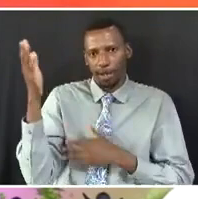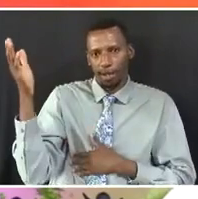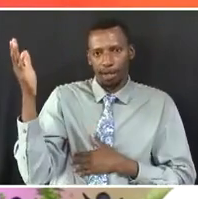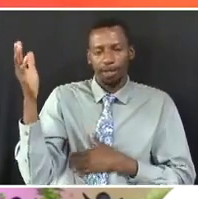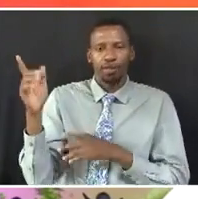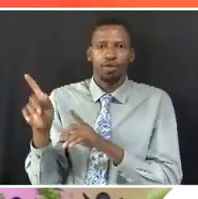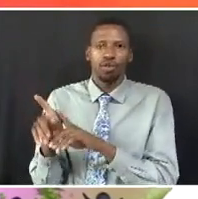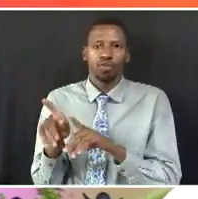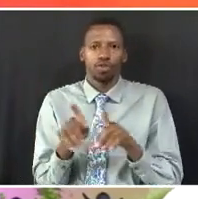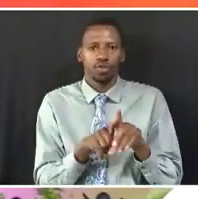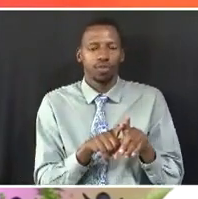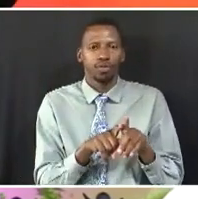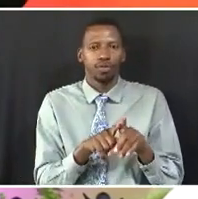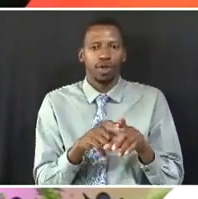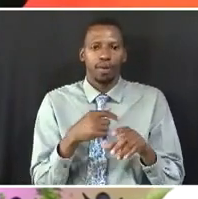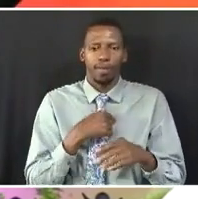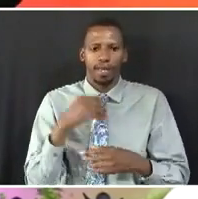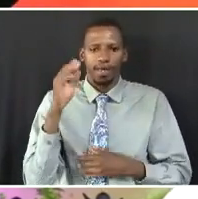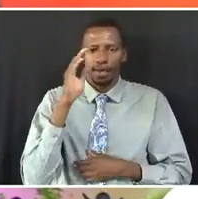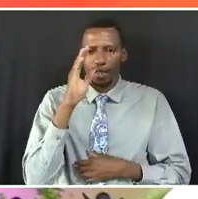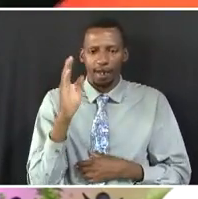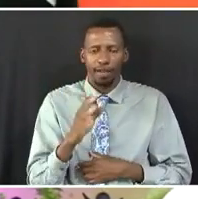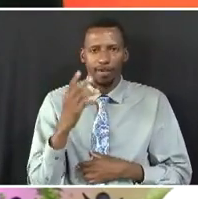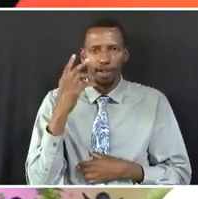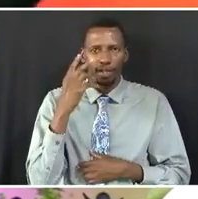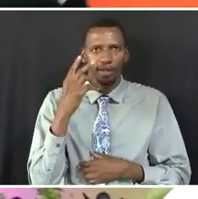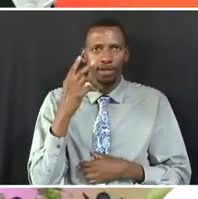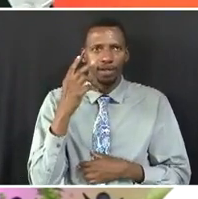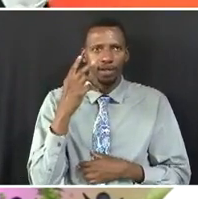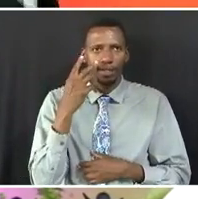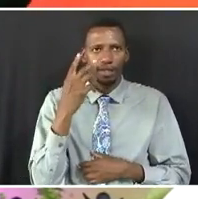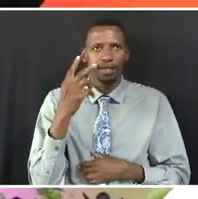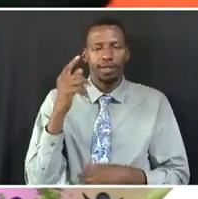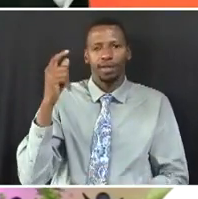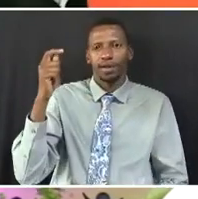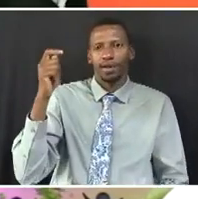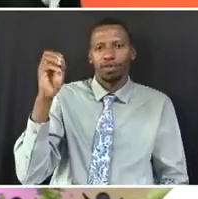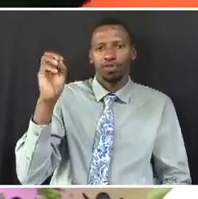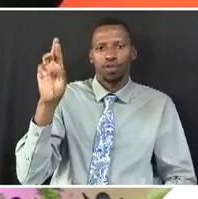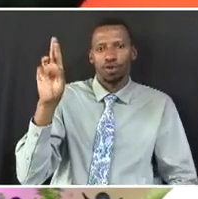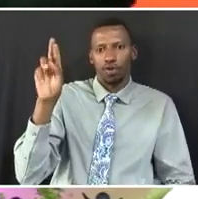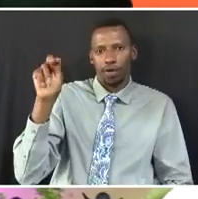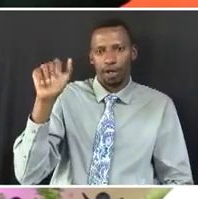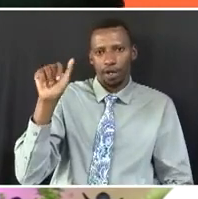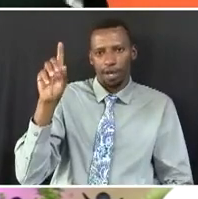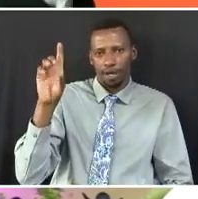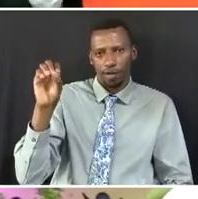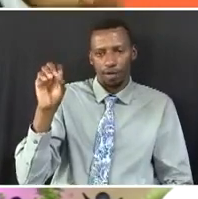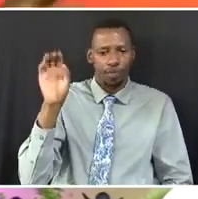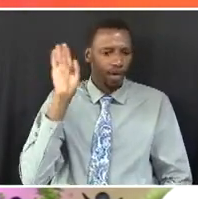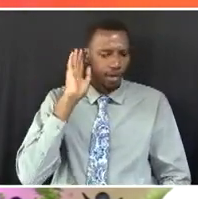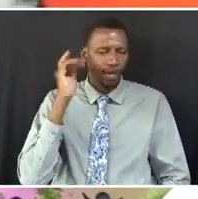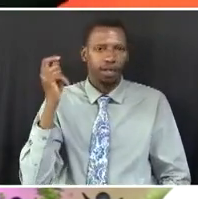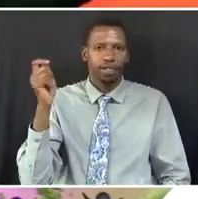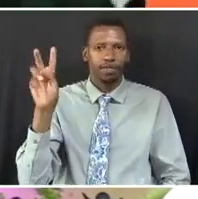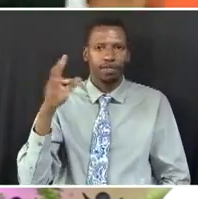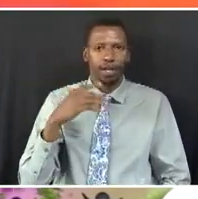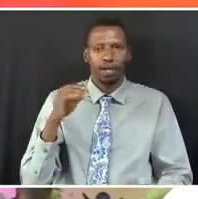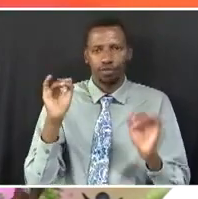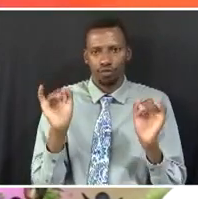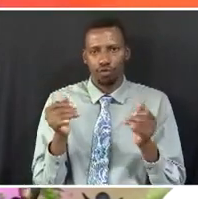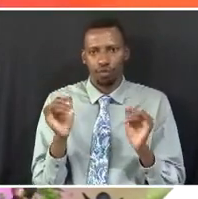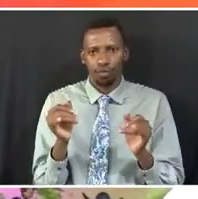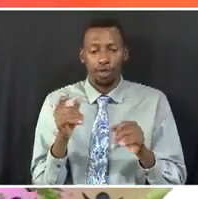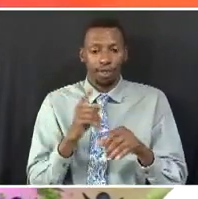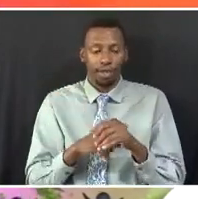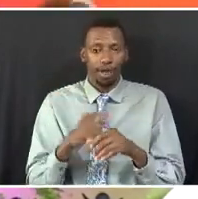tornado. I had never seen a tornado. I had heard about tornadoes on TV and in newspapers, but the tornado started